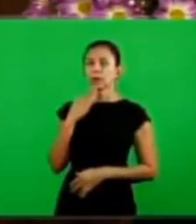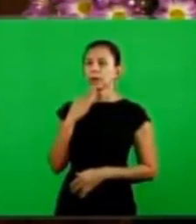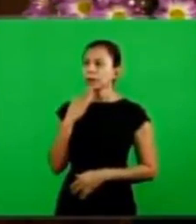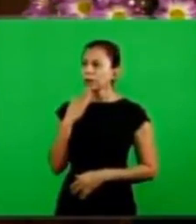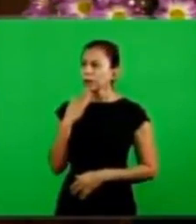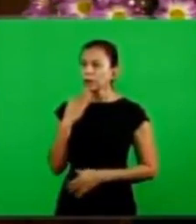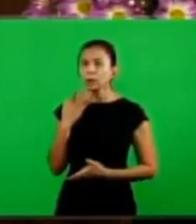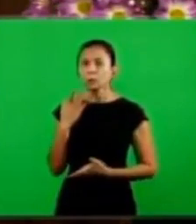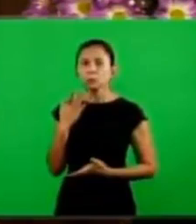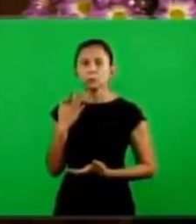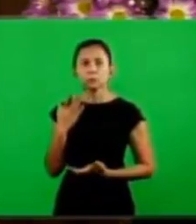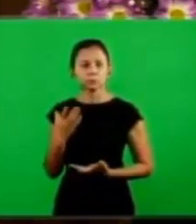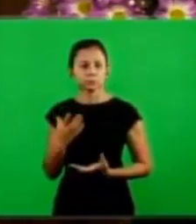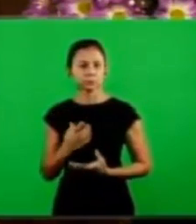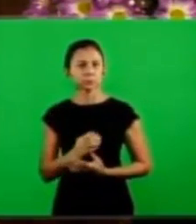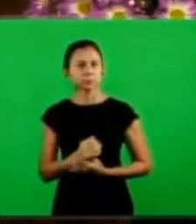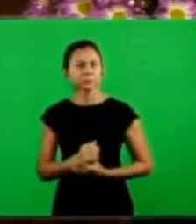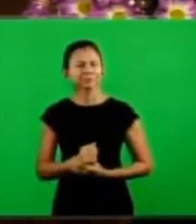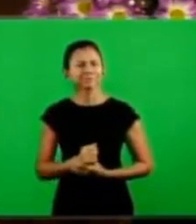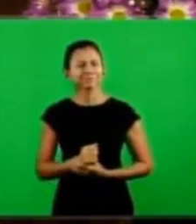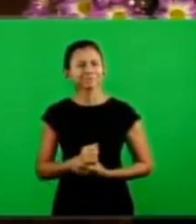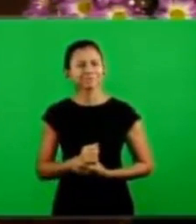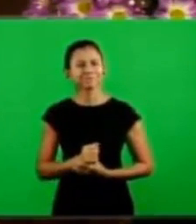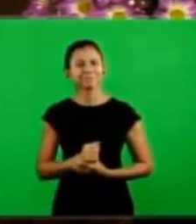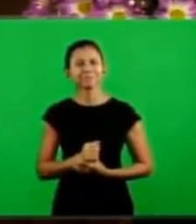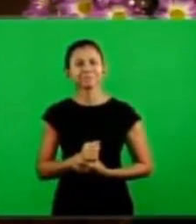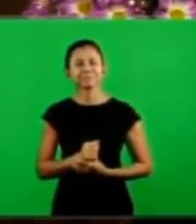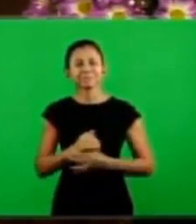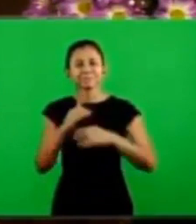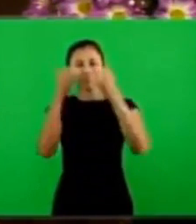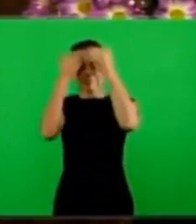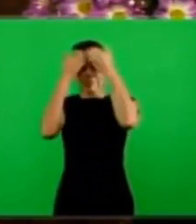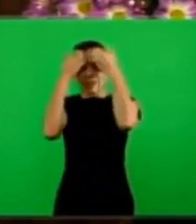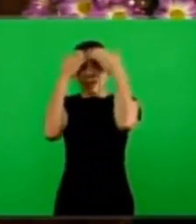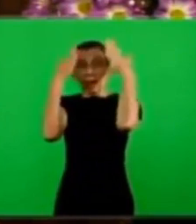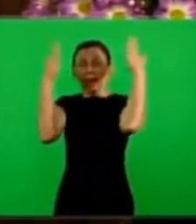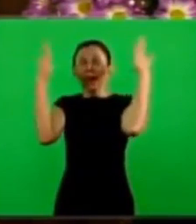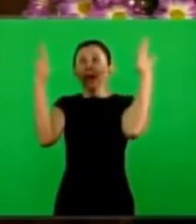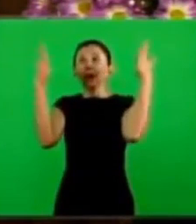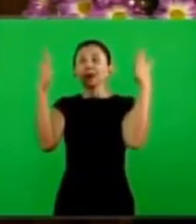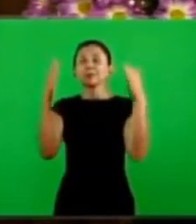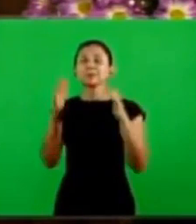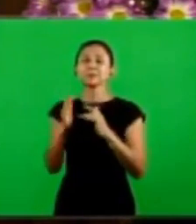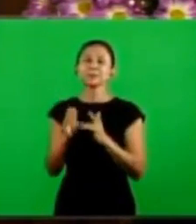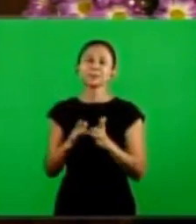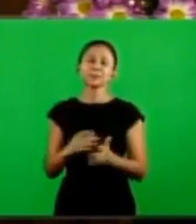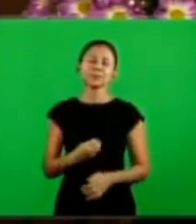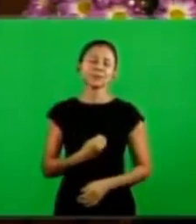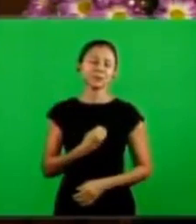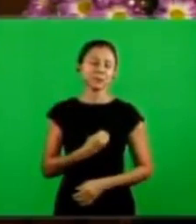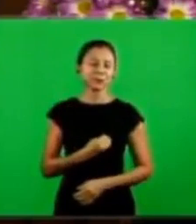and he called her by the name, she understood that Jesus was alive.